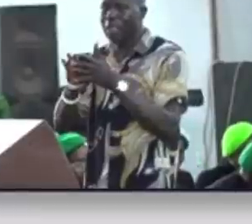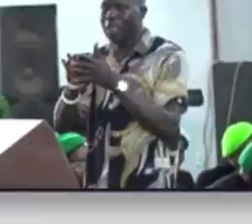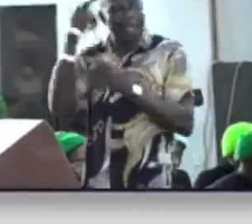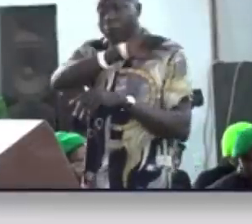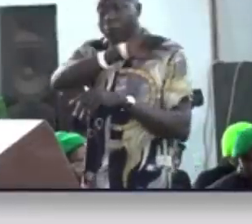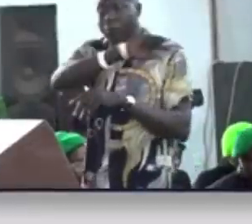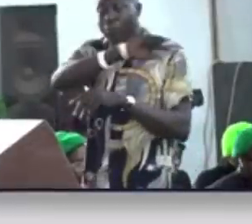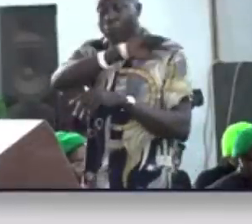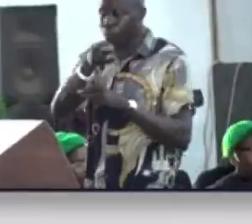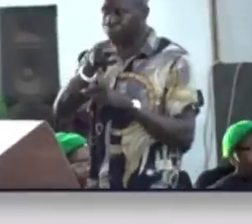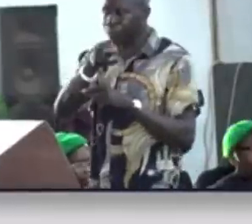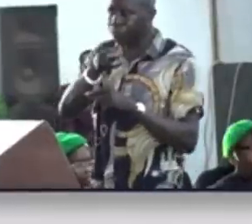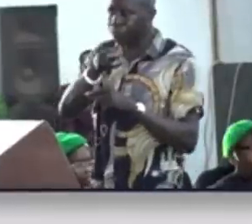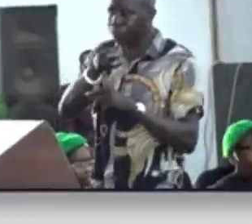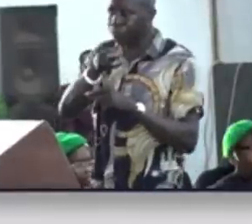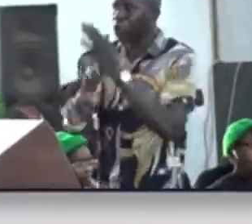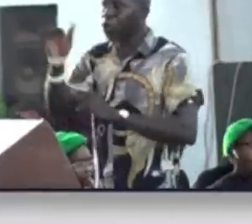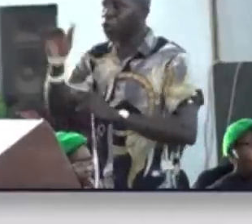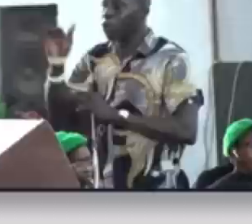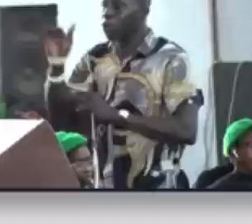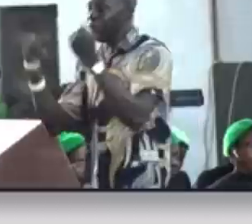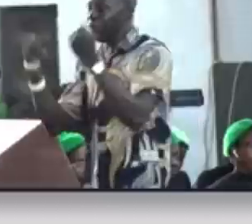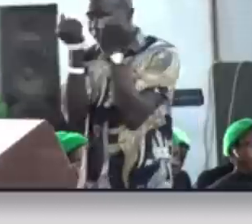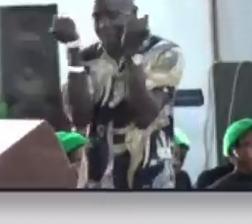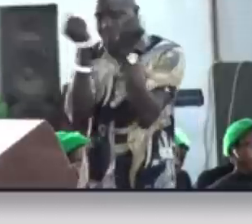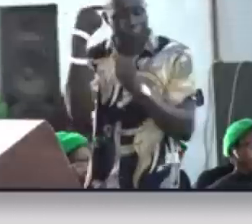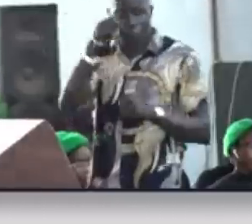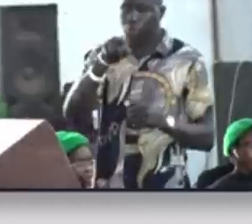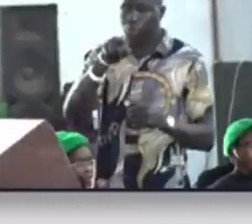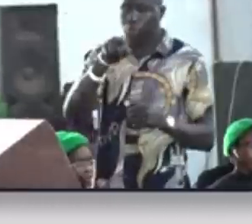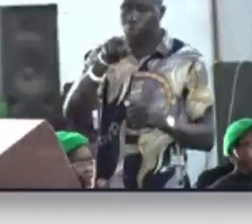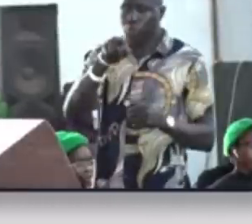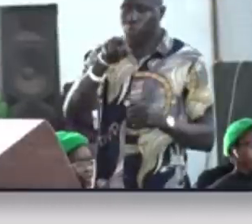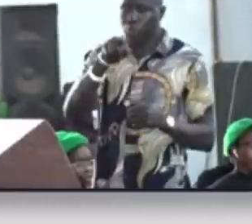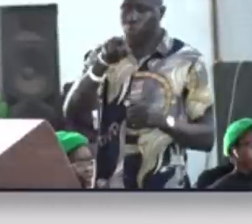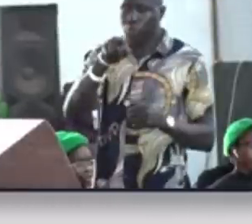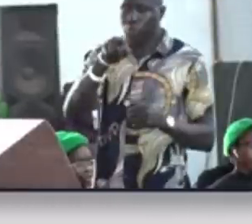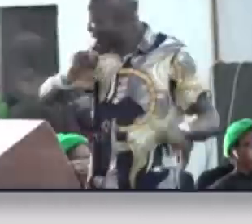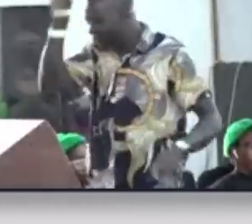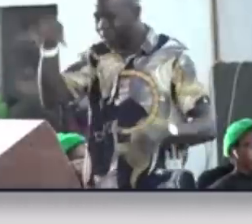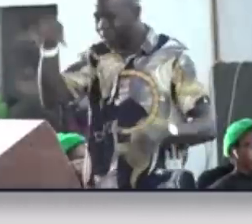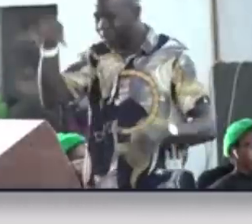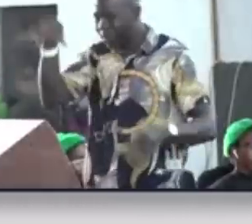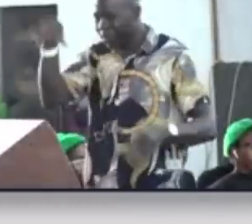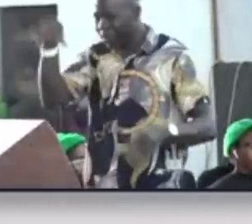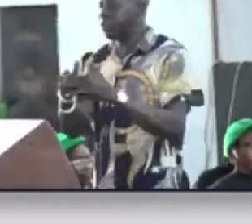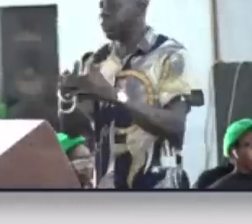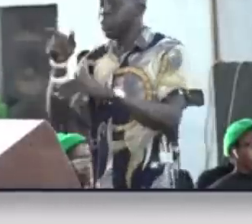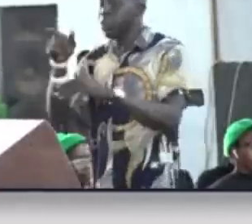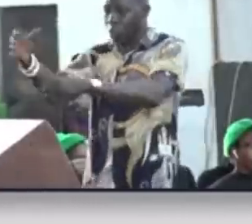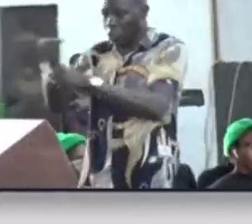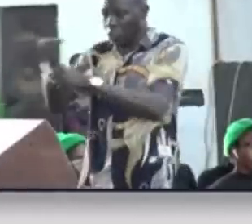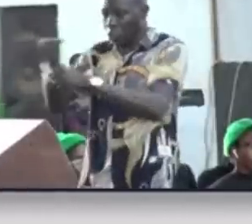I pray for you. The Lord that you believe on your fight for you will never leave you.